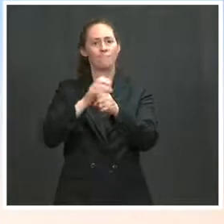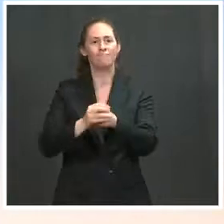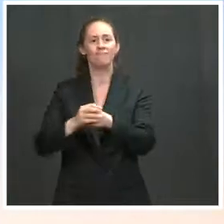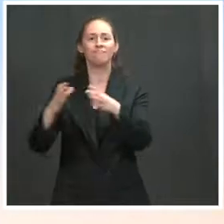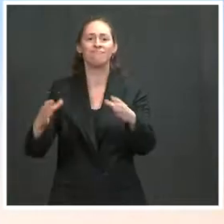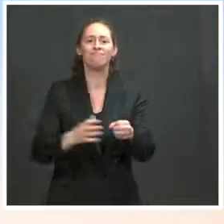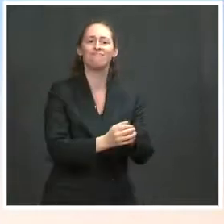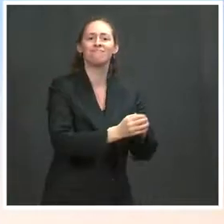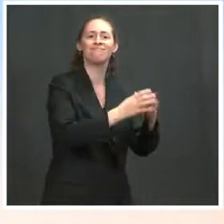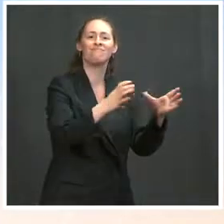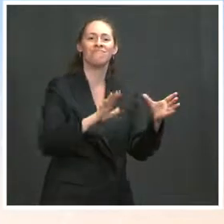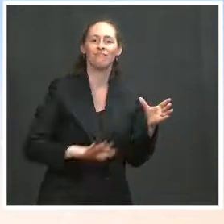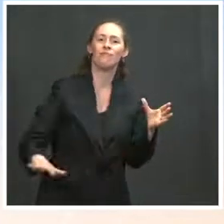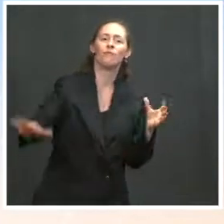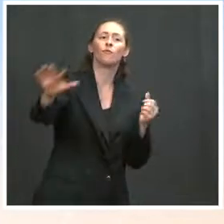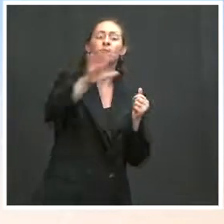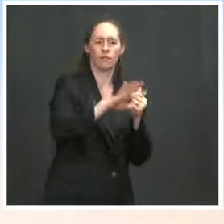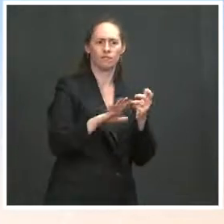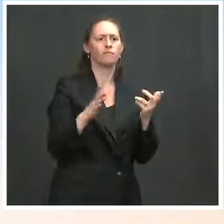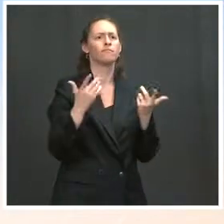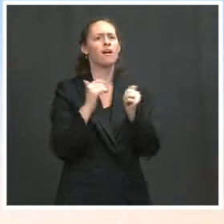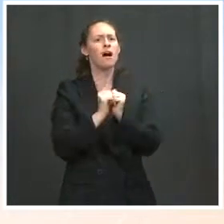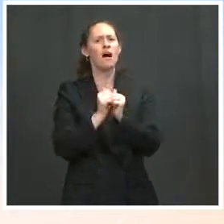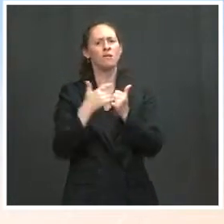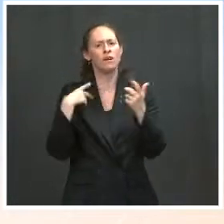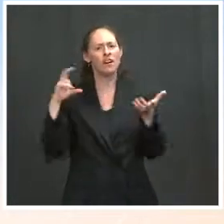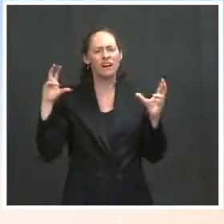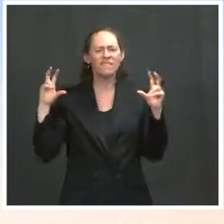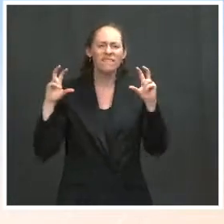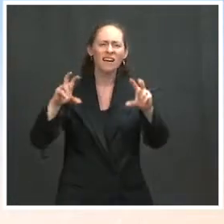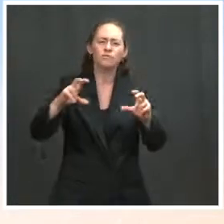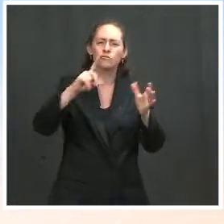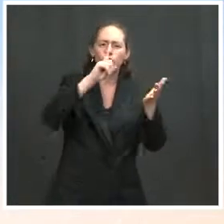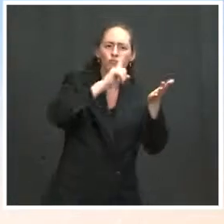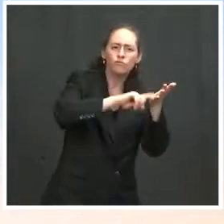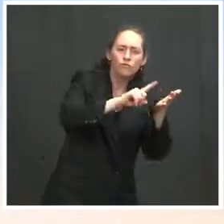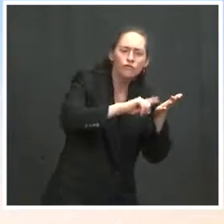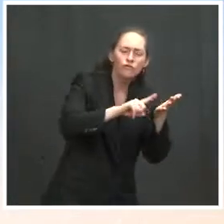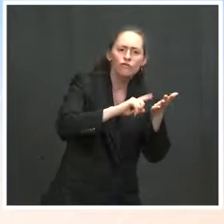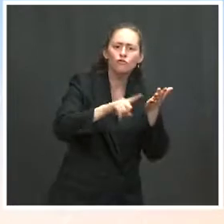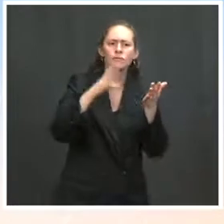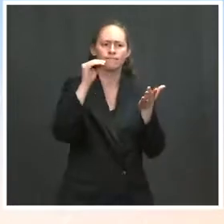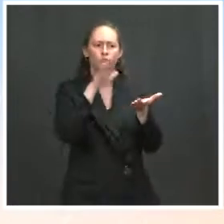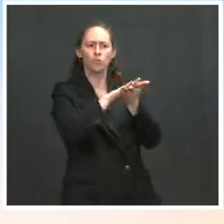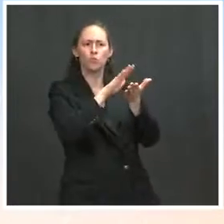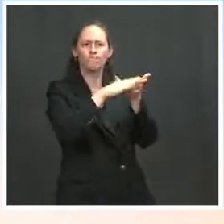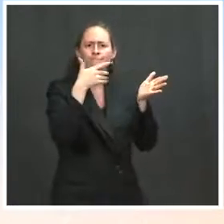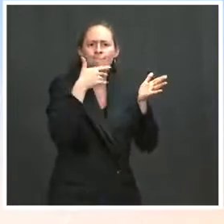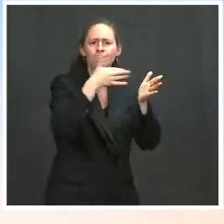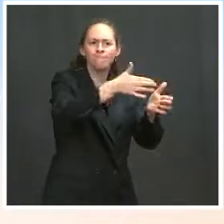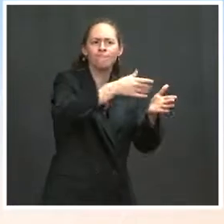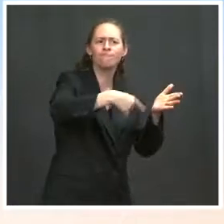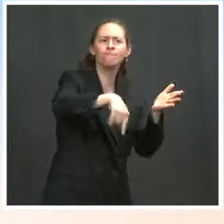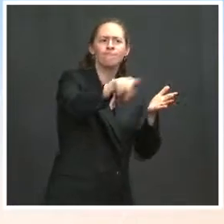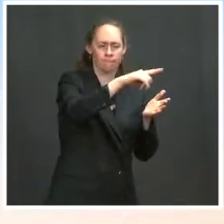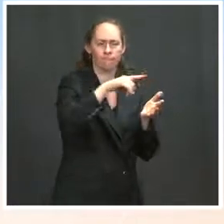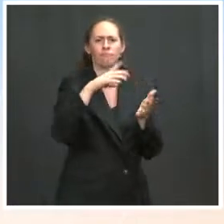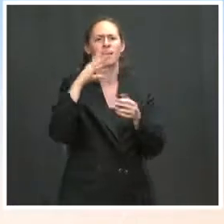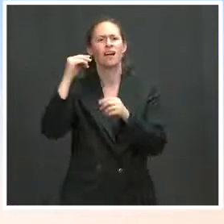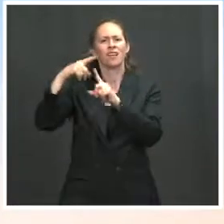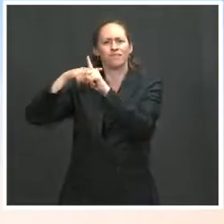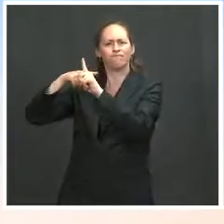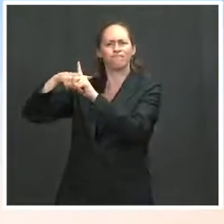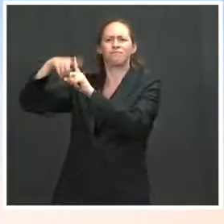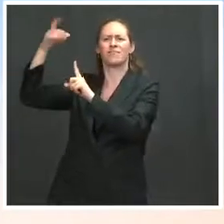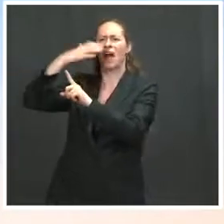infrastructure, invest in research and development, and educate our children, and combat climate change. So these plans that we're talking about is